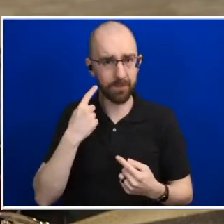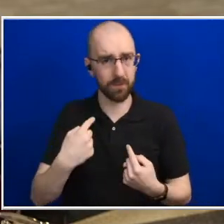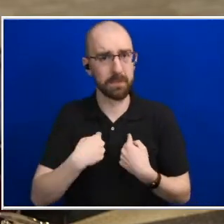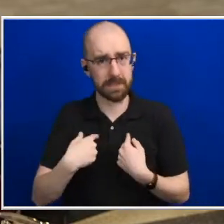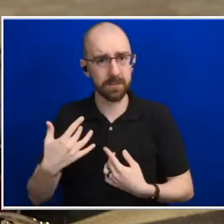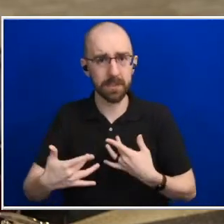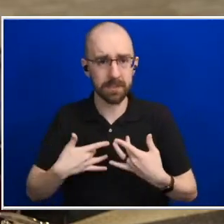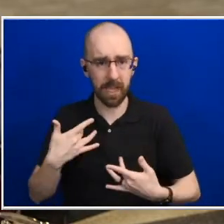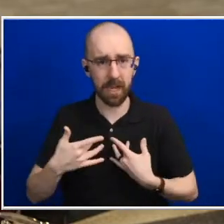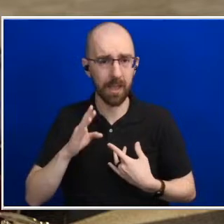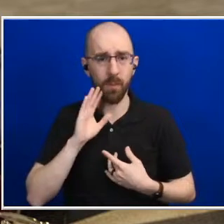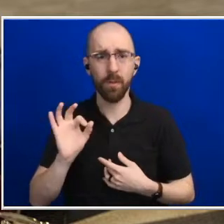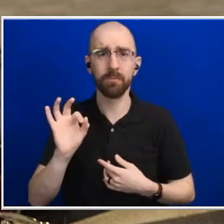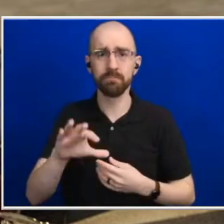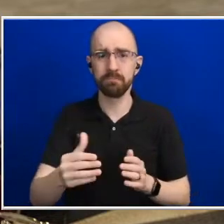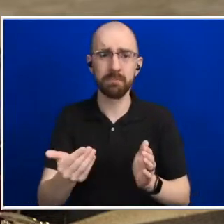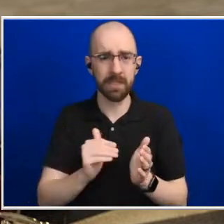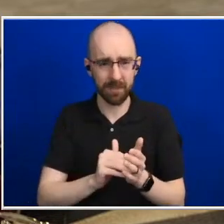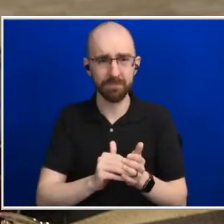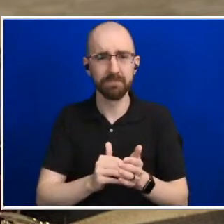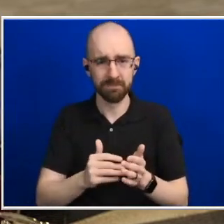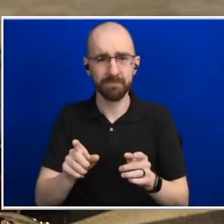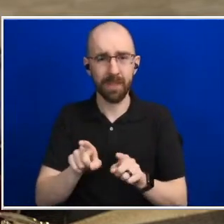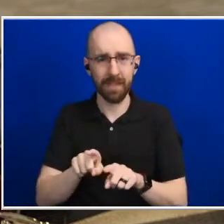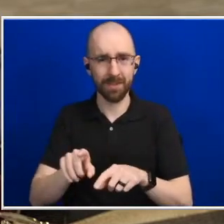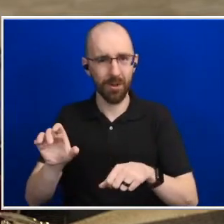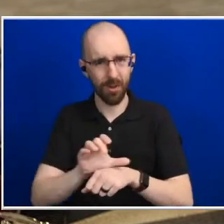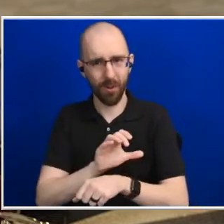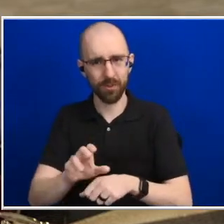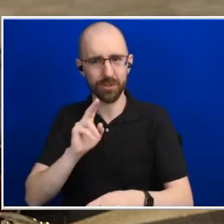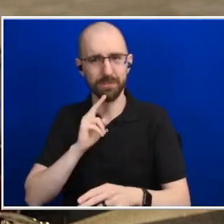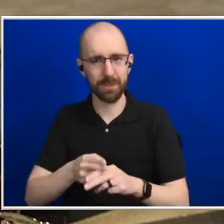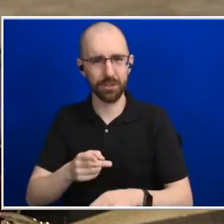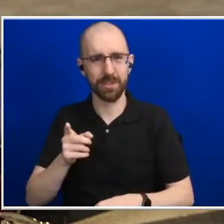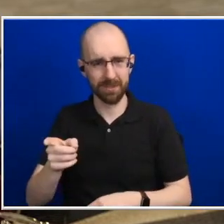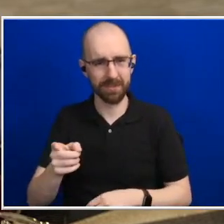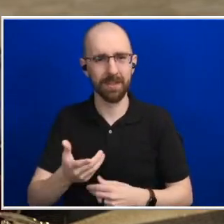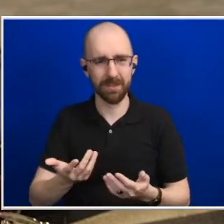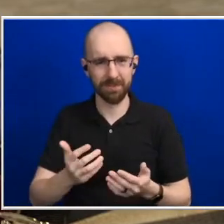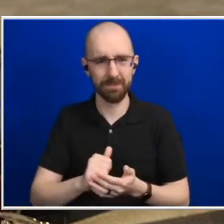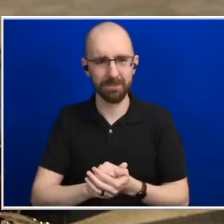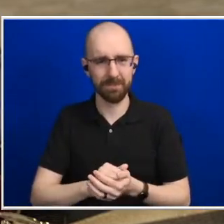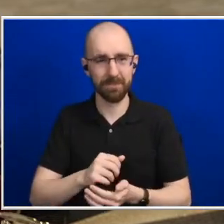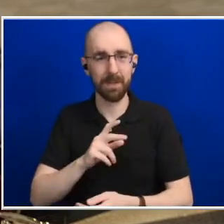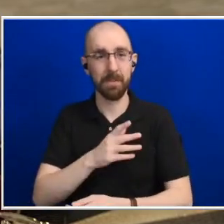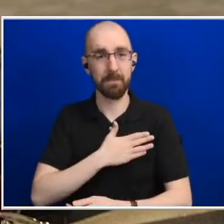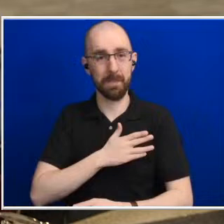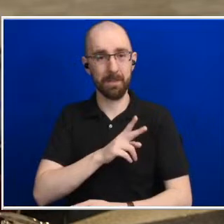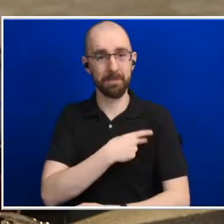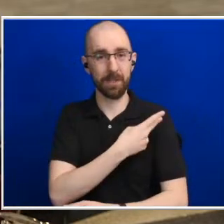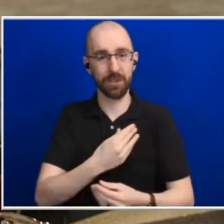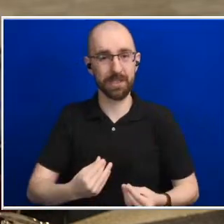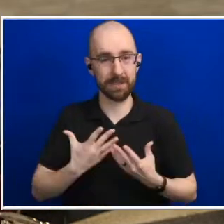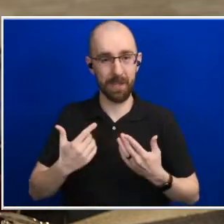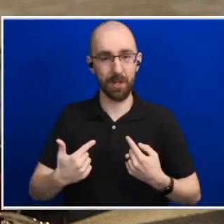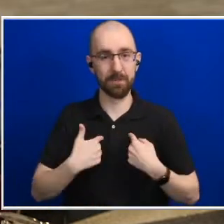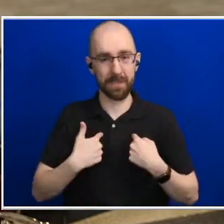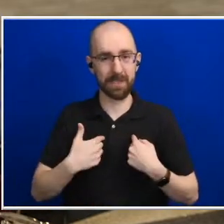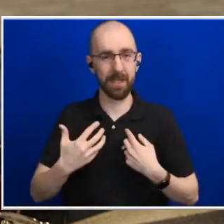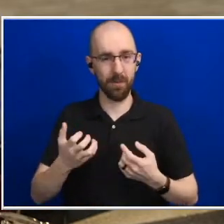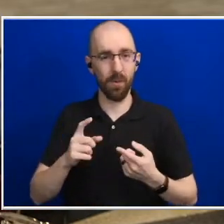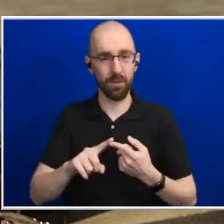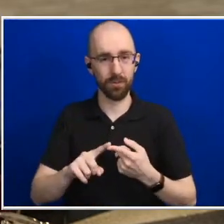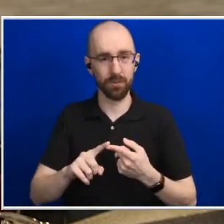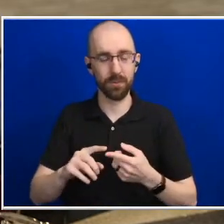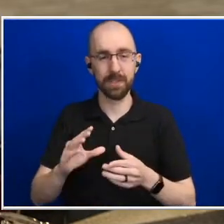again, as Coach said, my patients inspire me. I want to say, Rudy, you